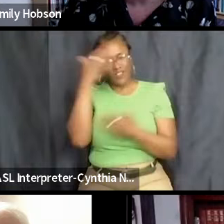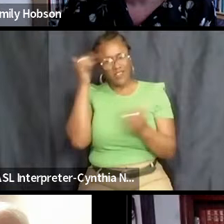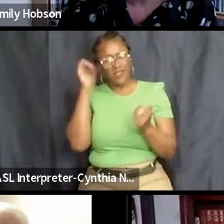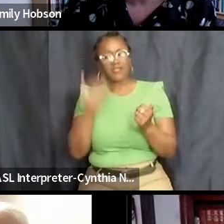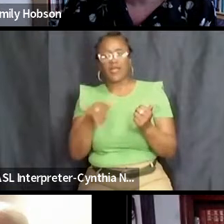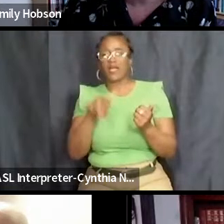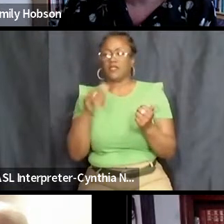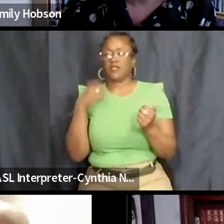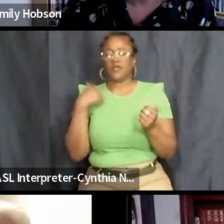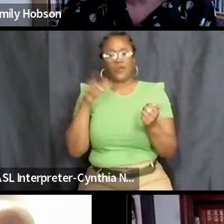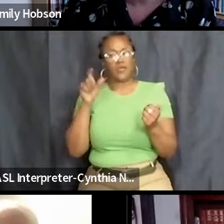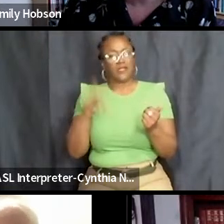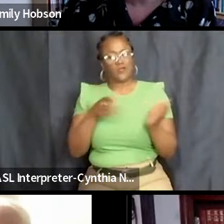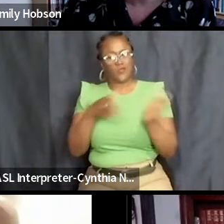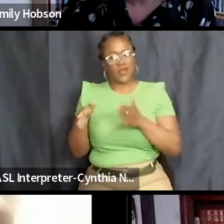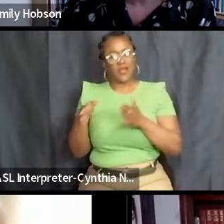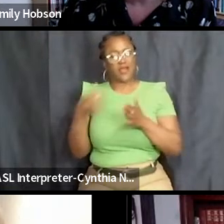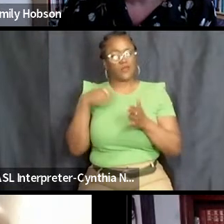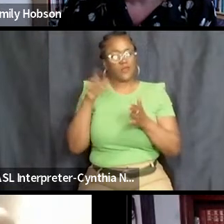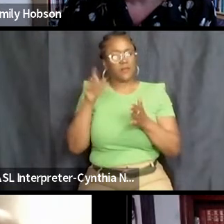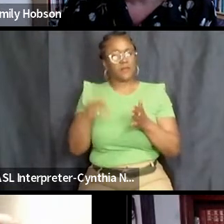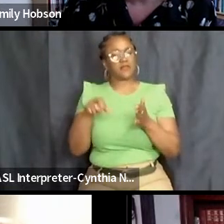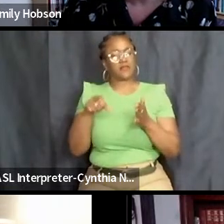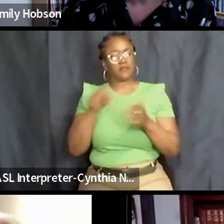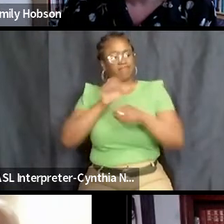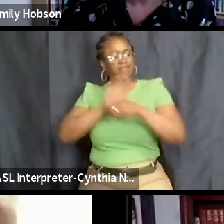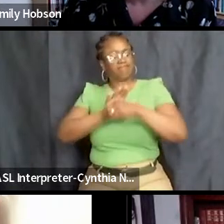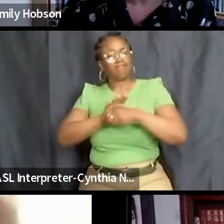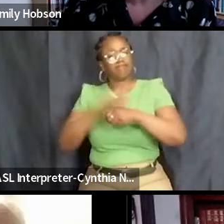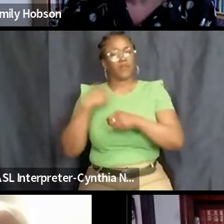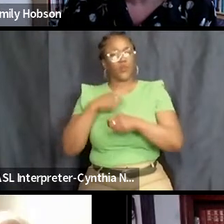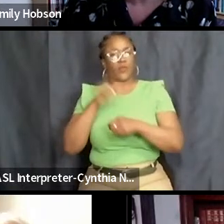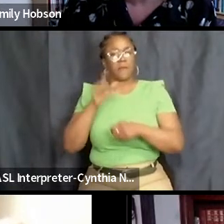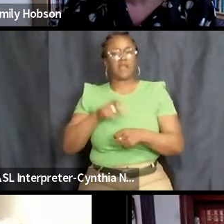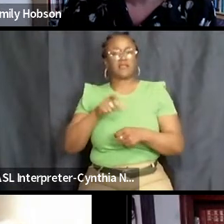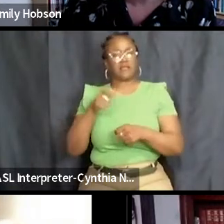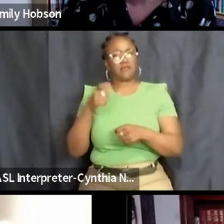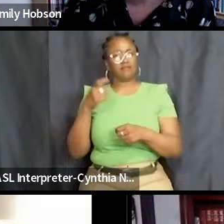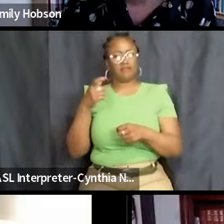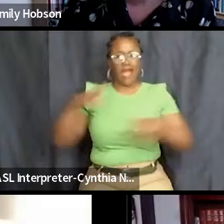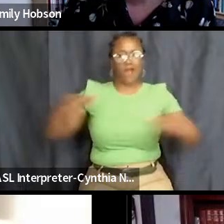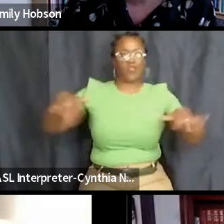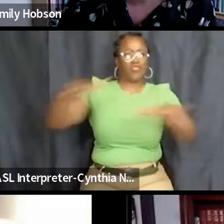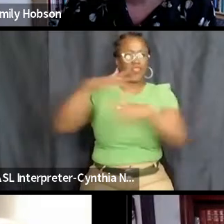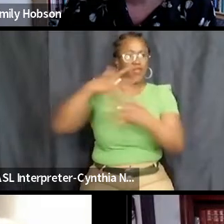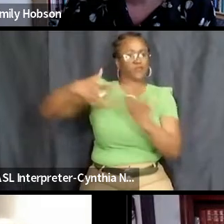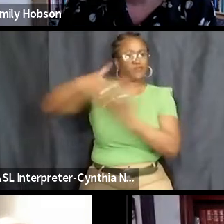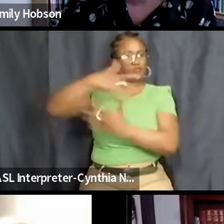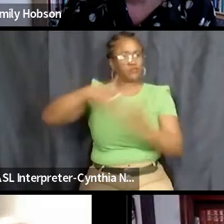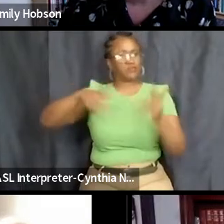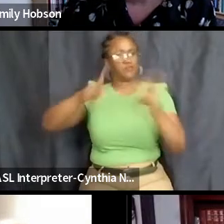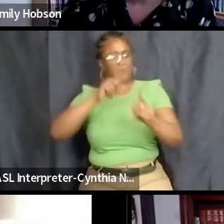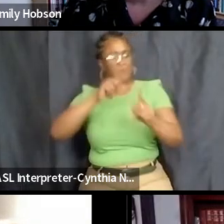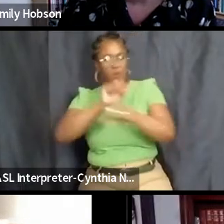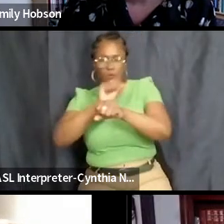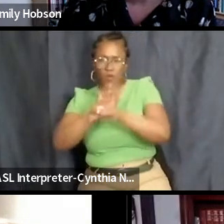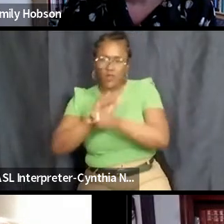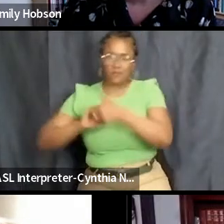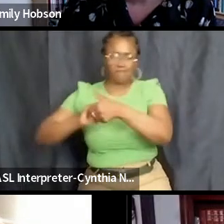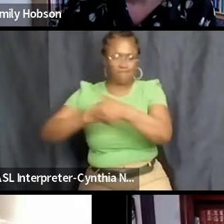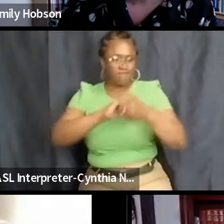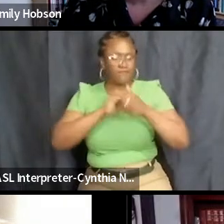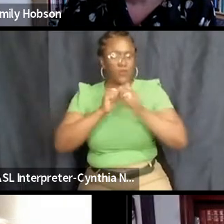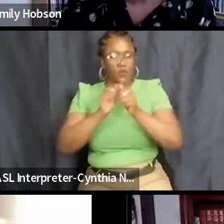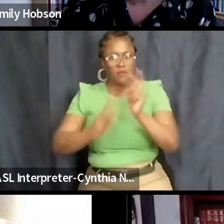takes organizing, it takes commitment, it takes being out there and talking to people and working with people and building coalitions.